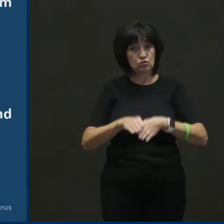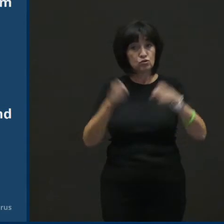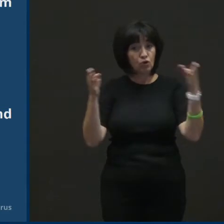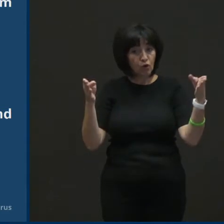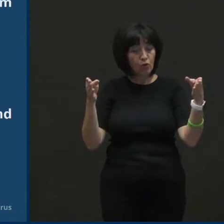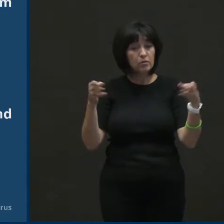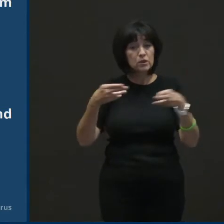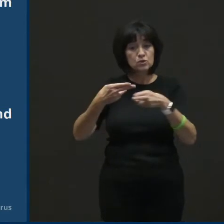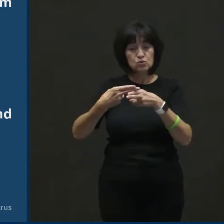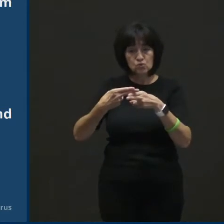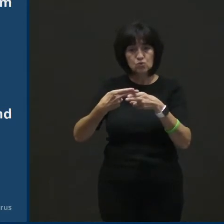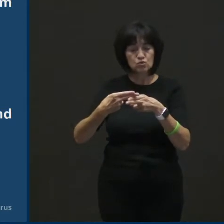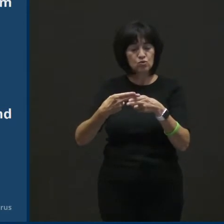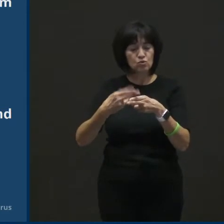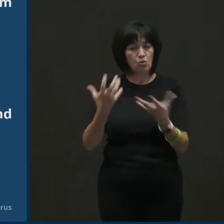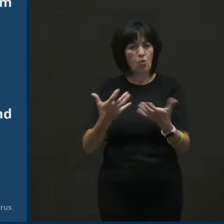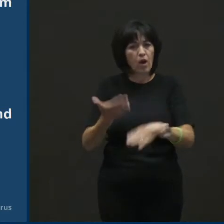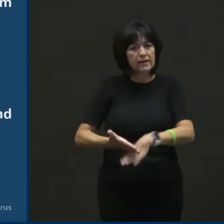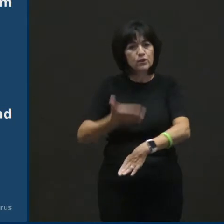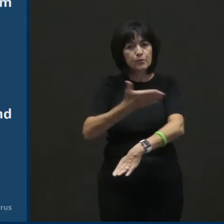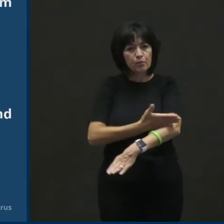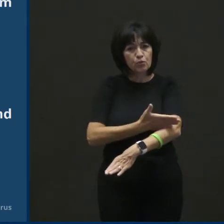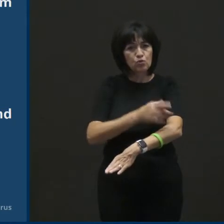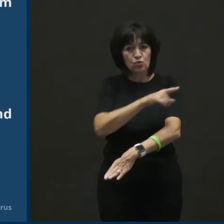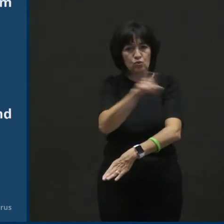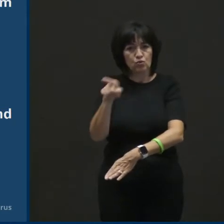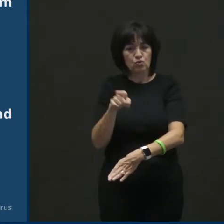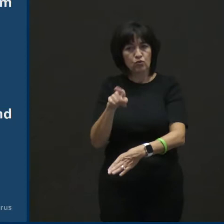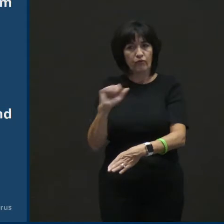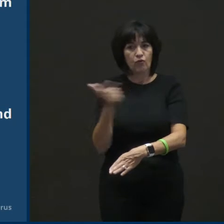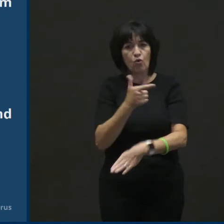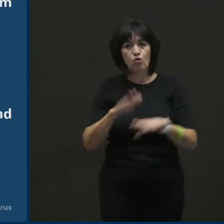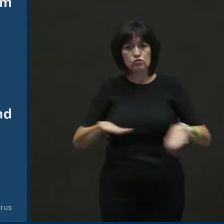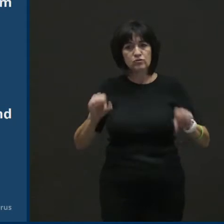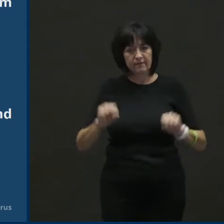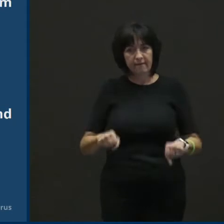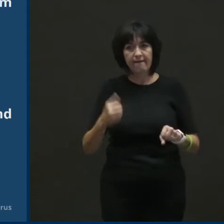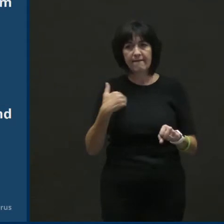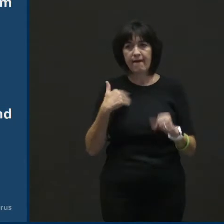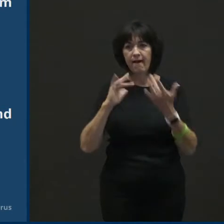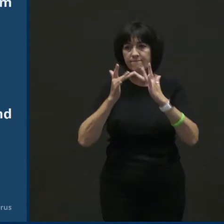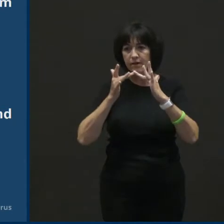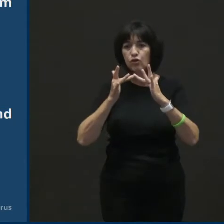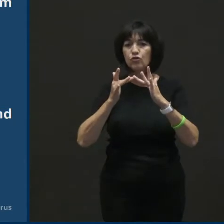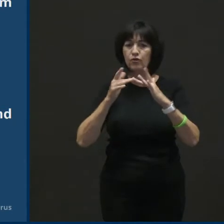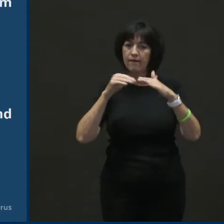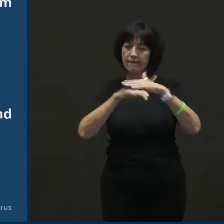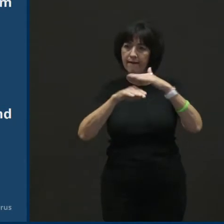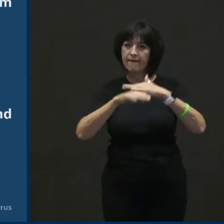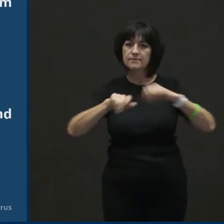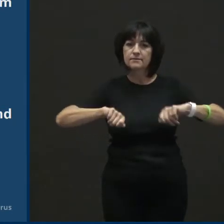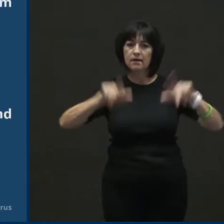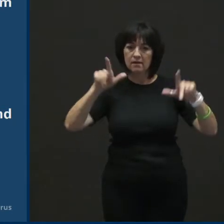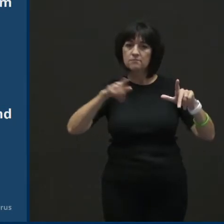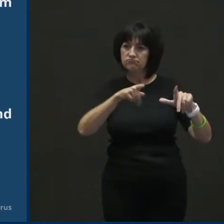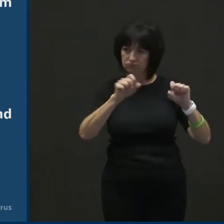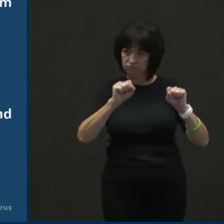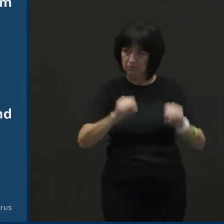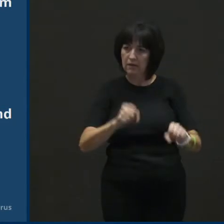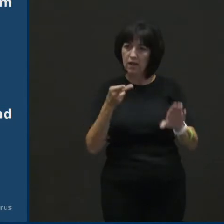the connectivity for students and families. We've also talking about and would remind people about